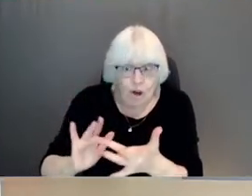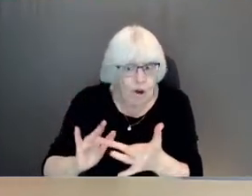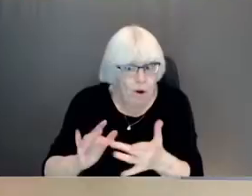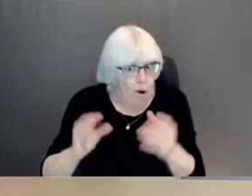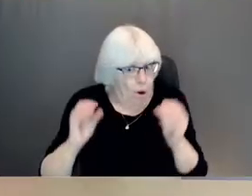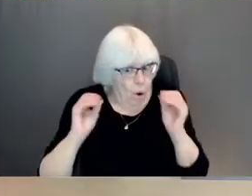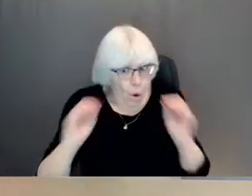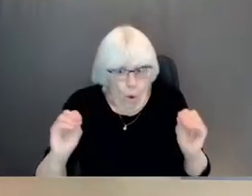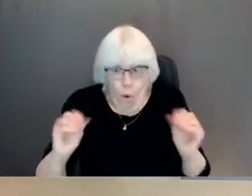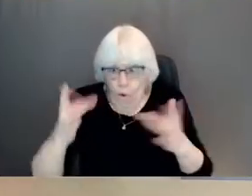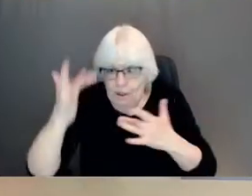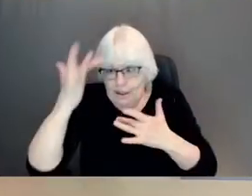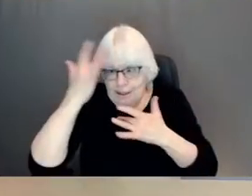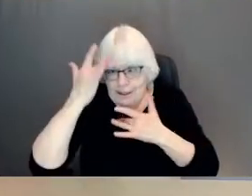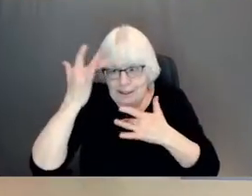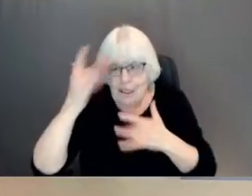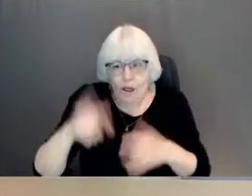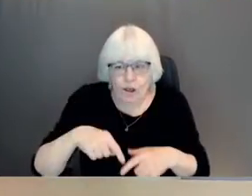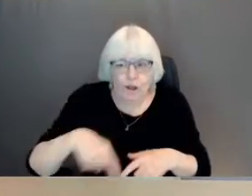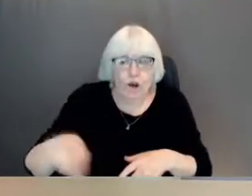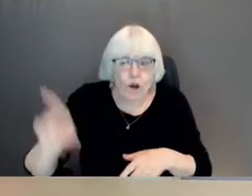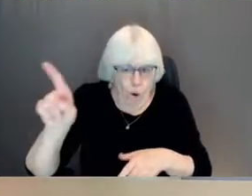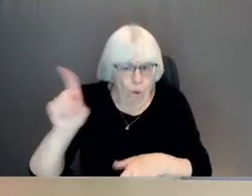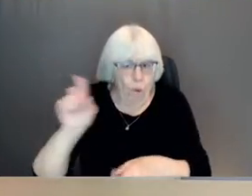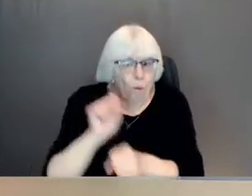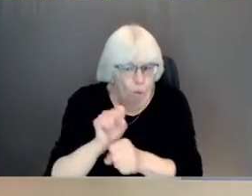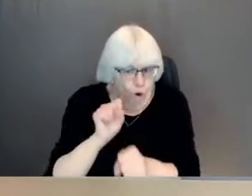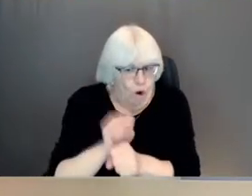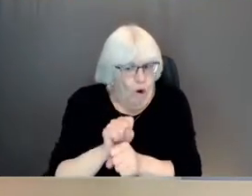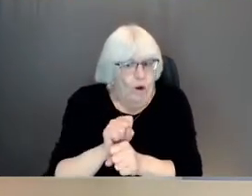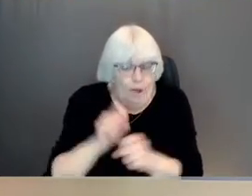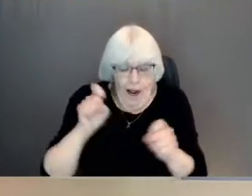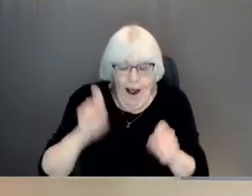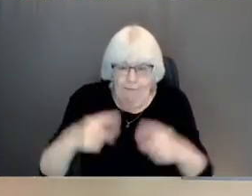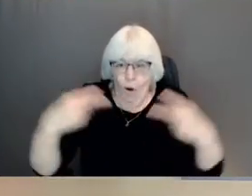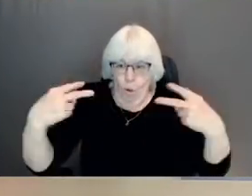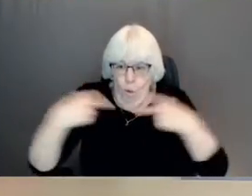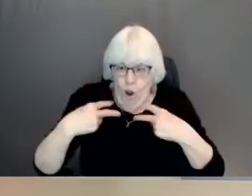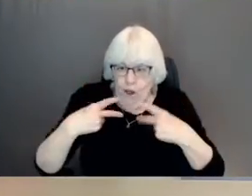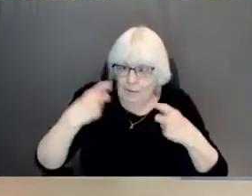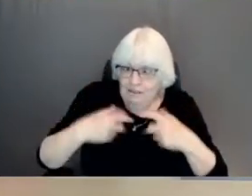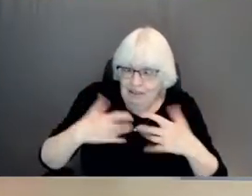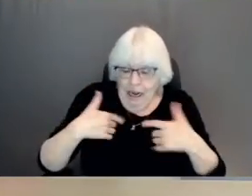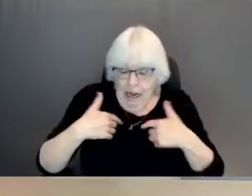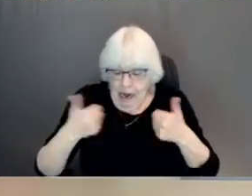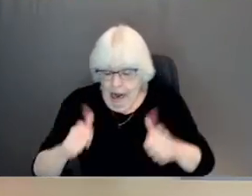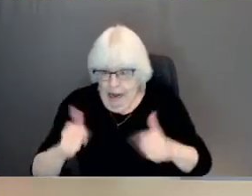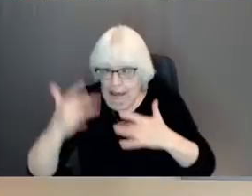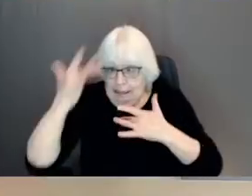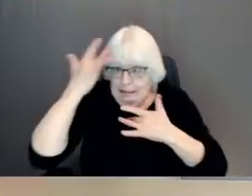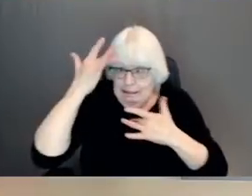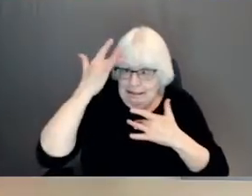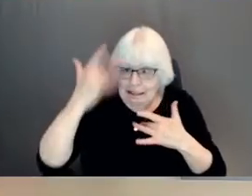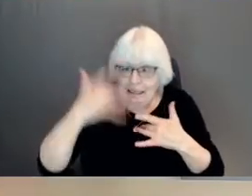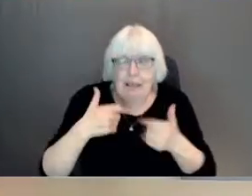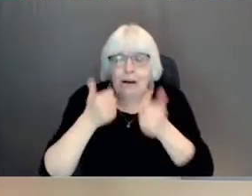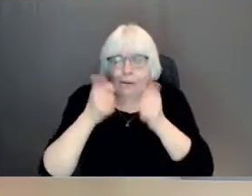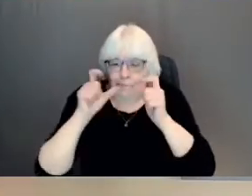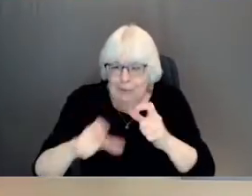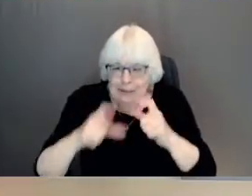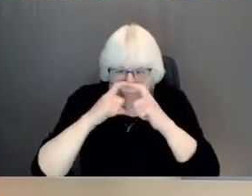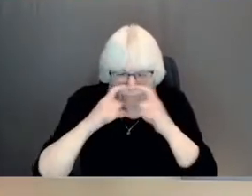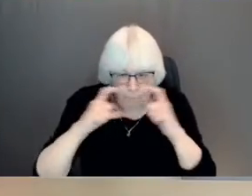and masking. This policy does increase risk of transmission and will be used sparingly and in exceptional